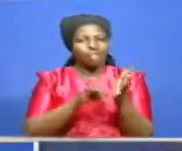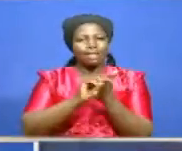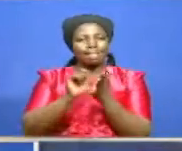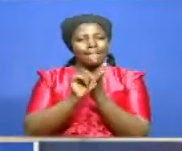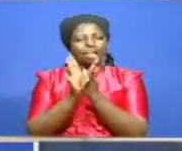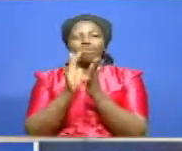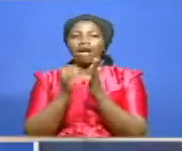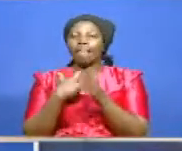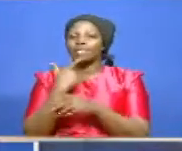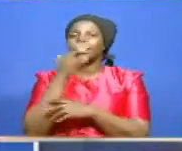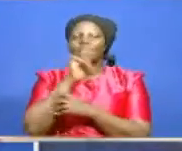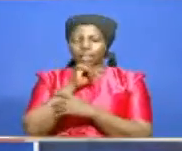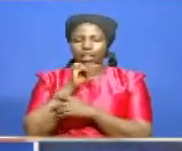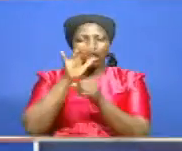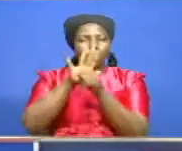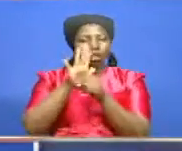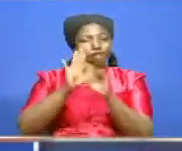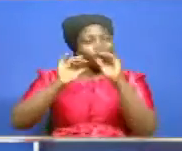watahini wengi